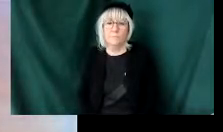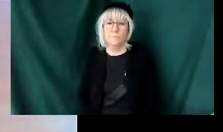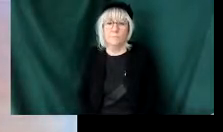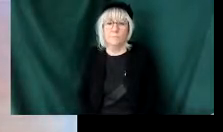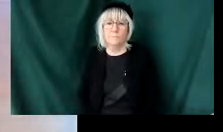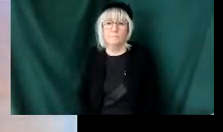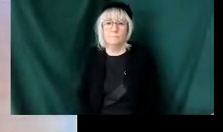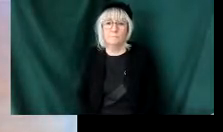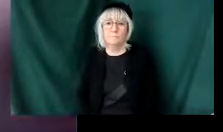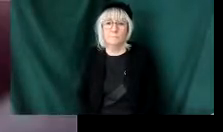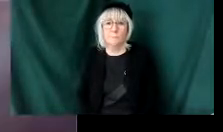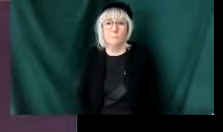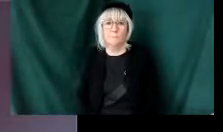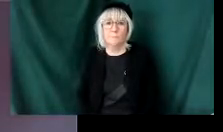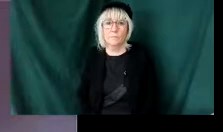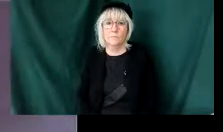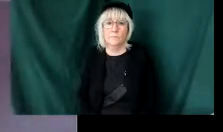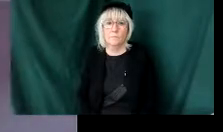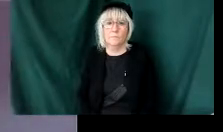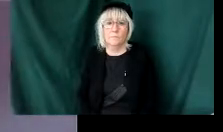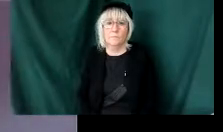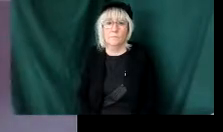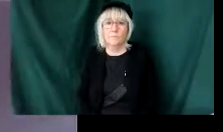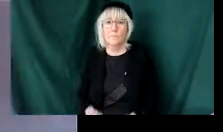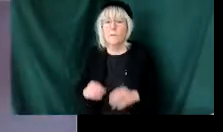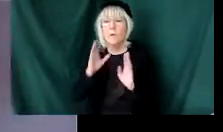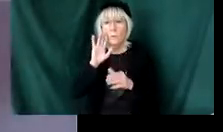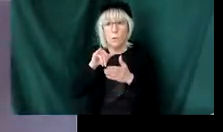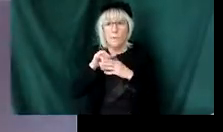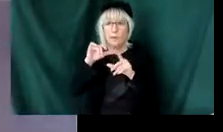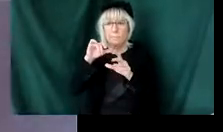And then around the edges, these kind of tuck in.